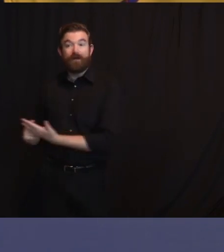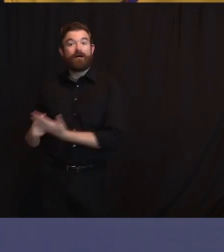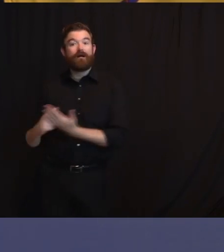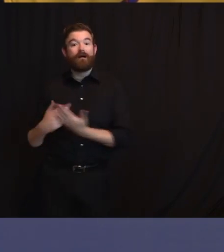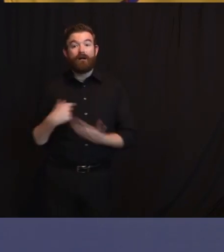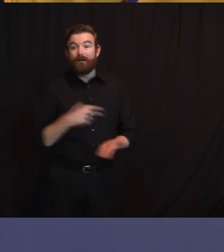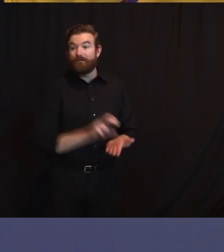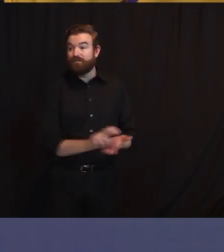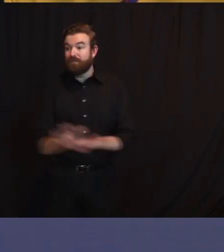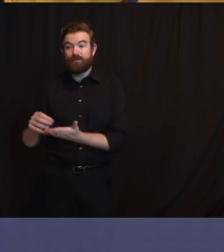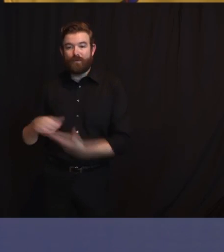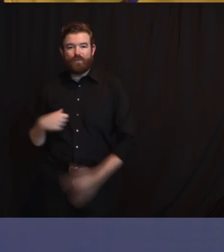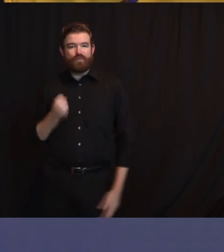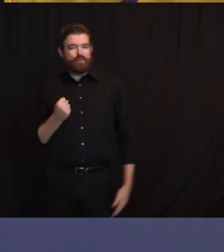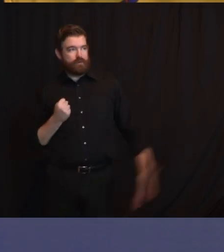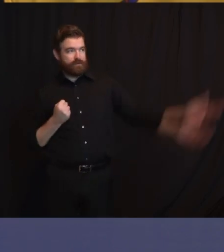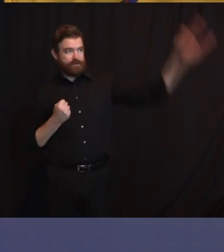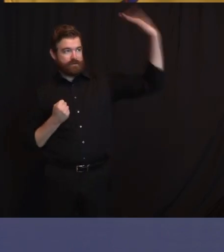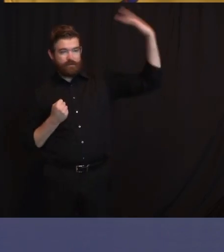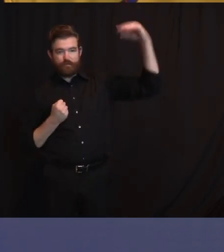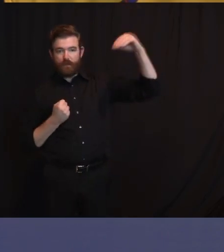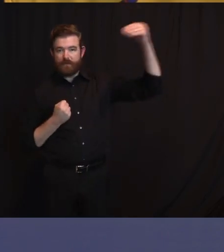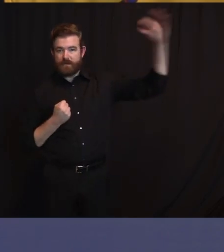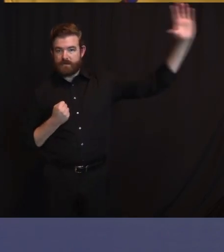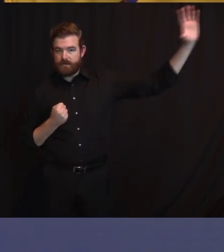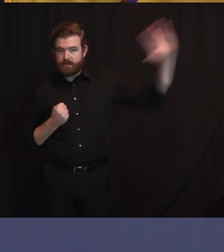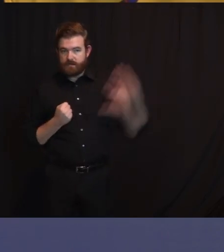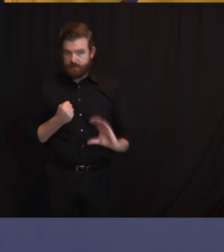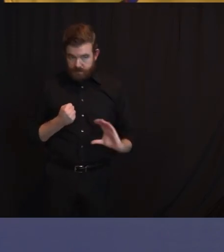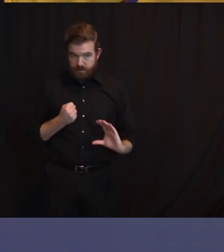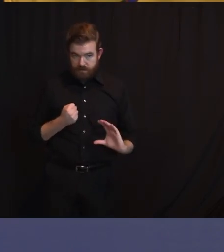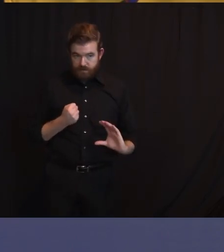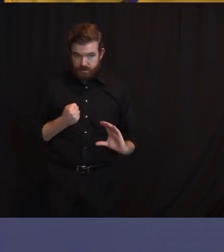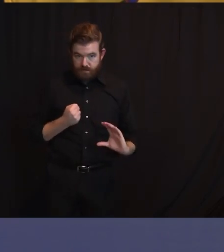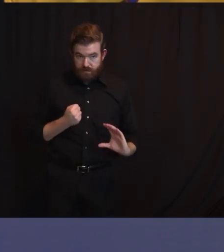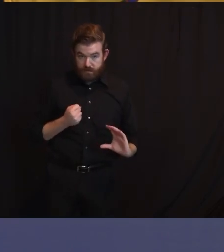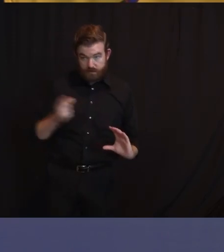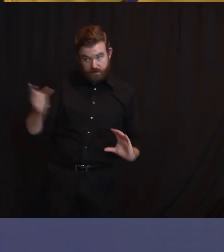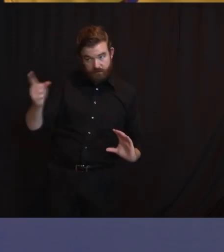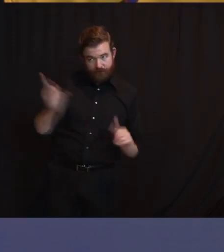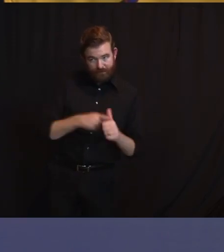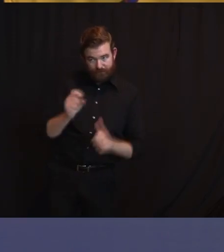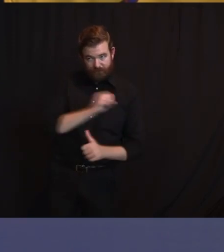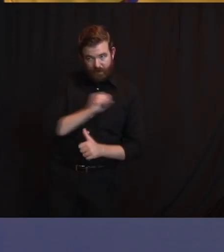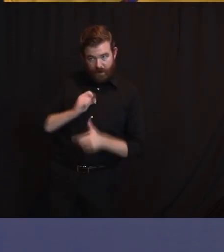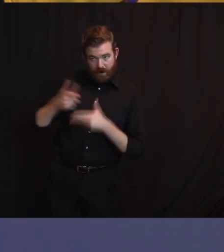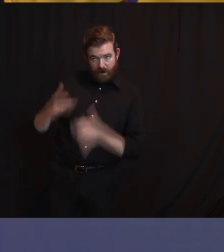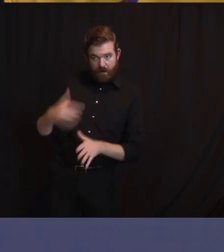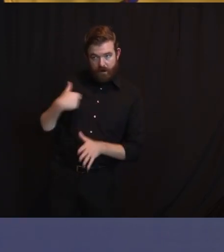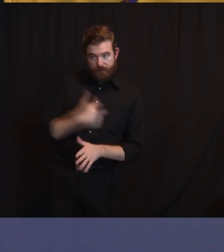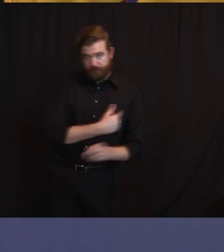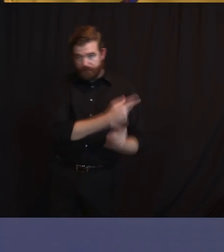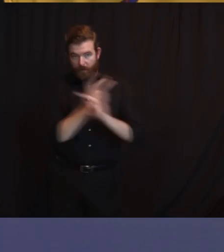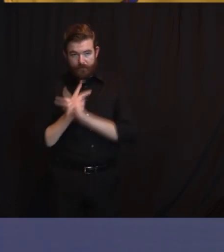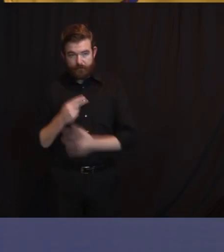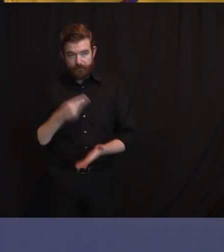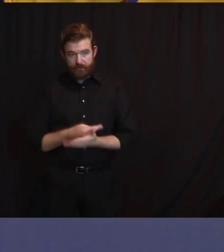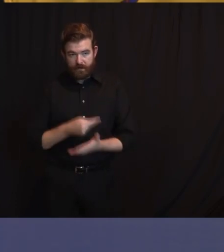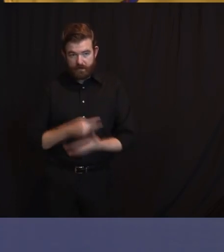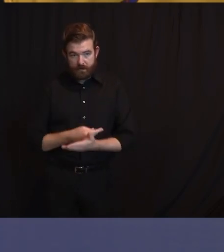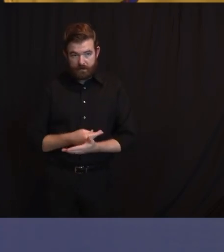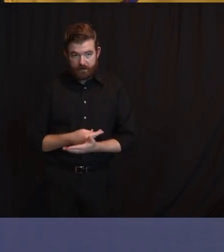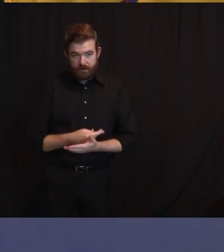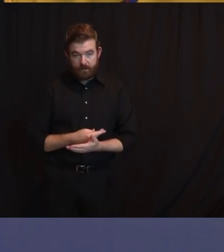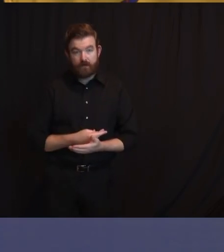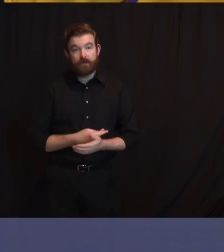up and running, but without the ability from the Senate to borrow, or the Congress and the White House